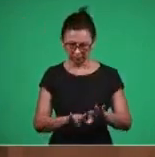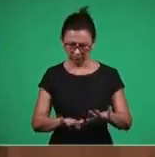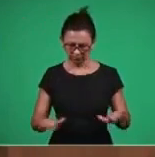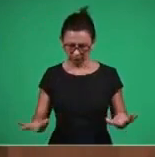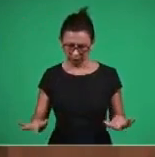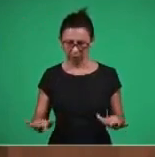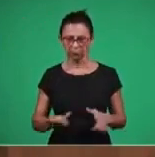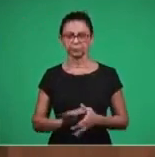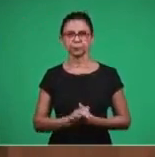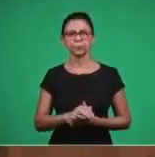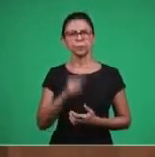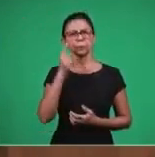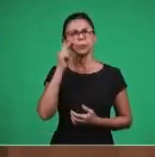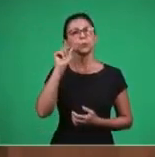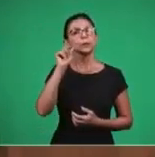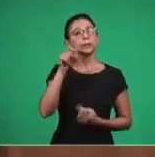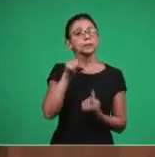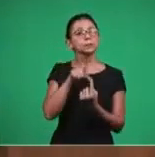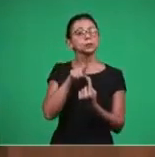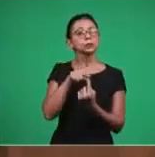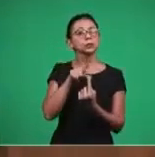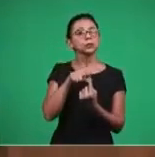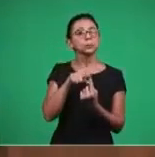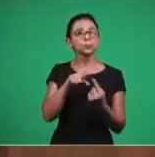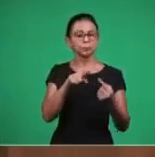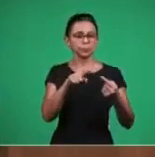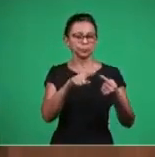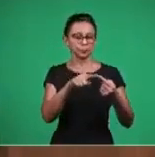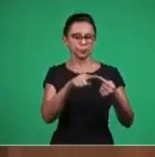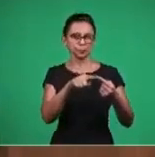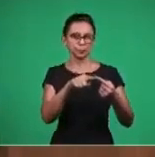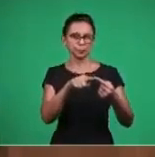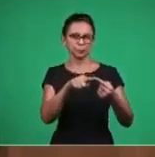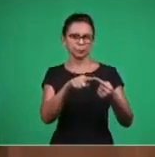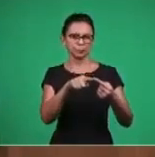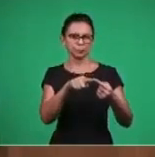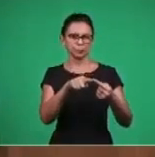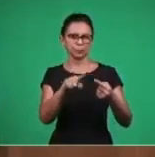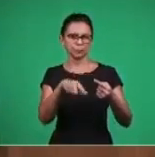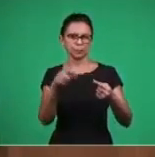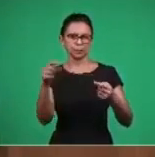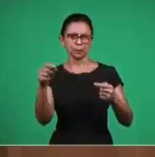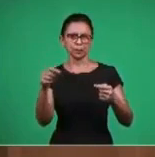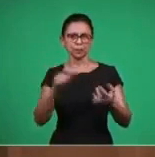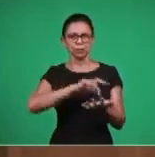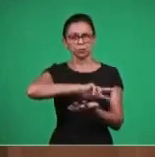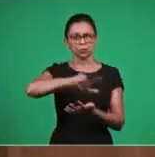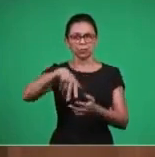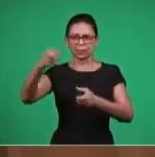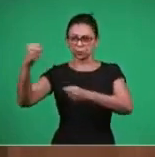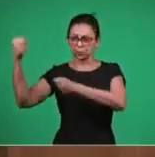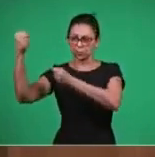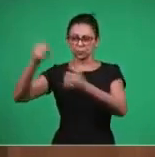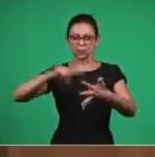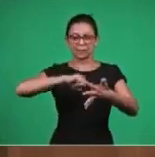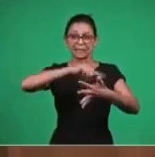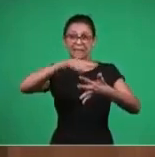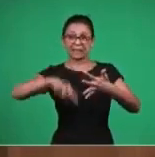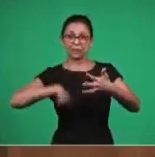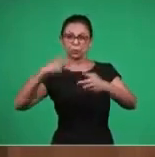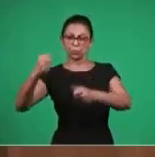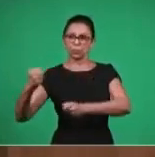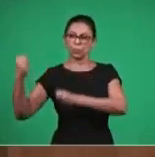We can say one. Power. Political power. Political power. Oh,